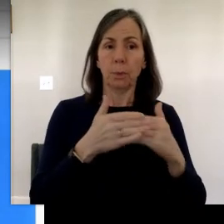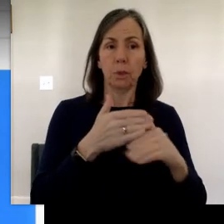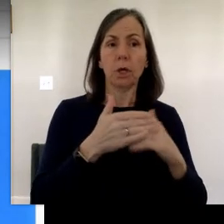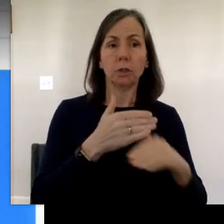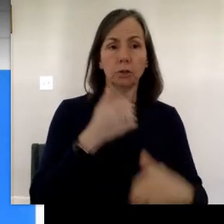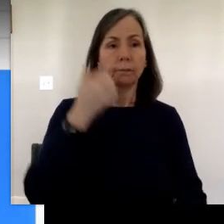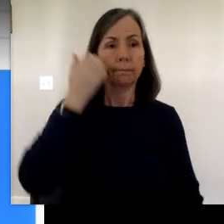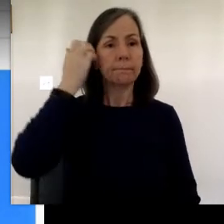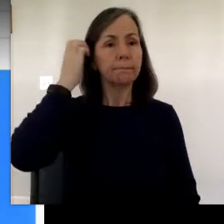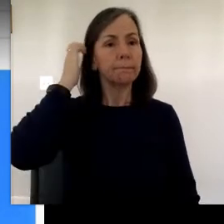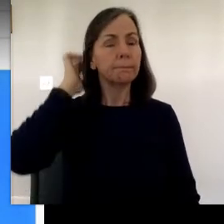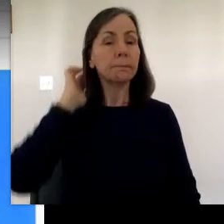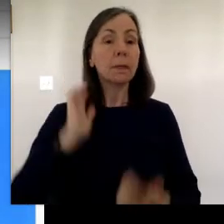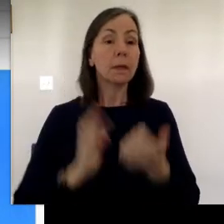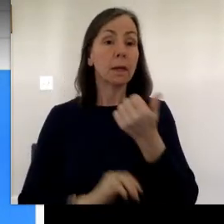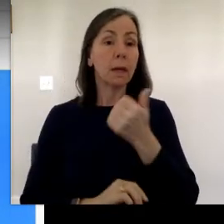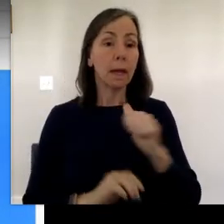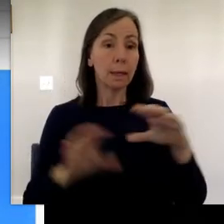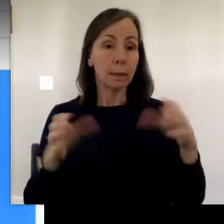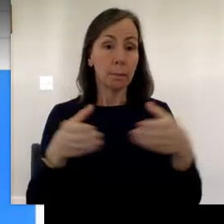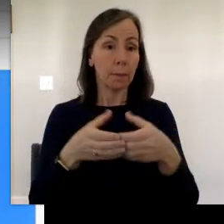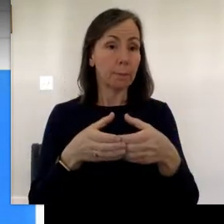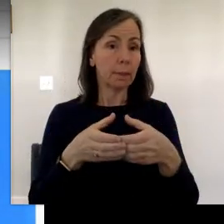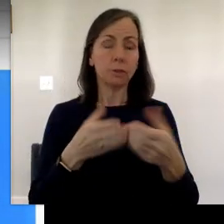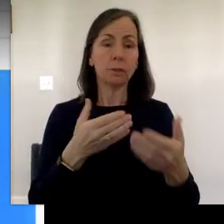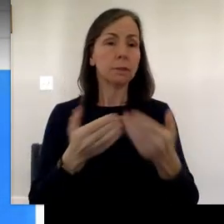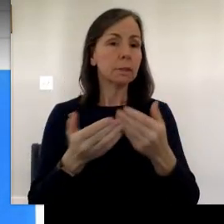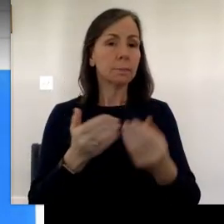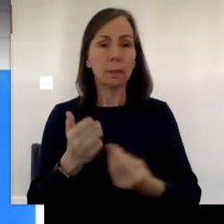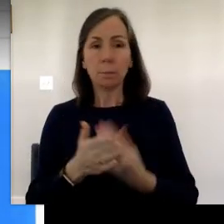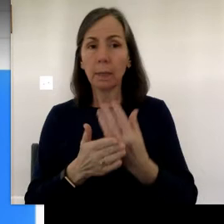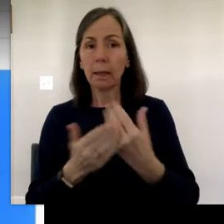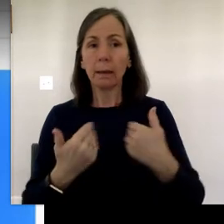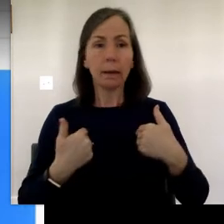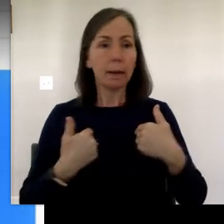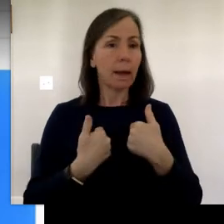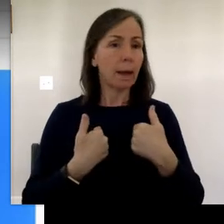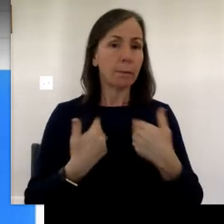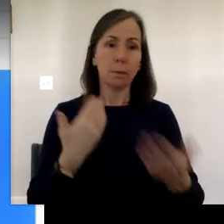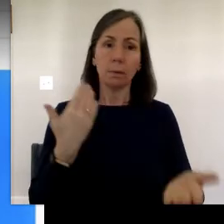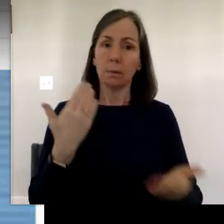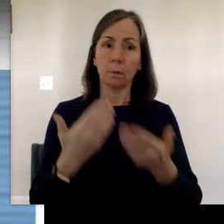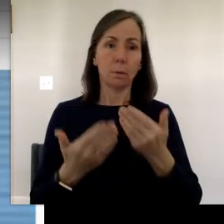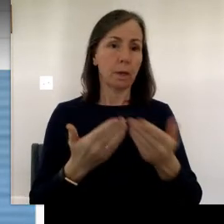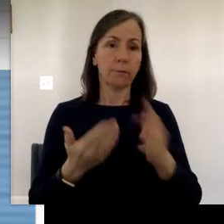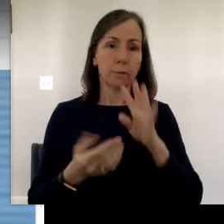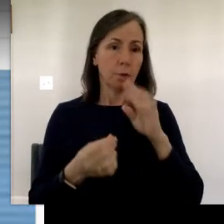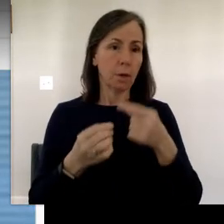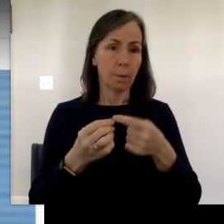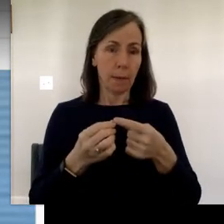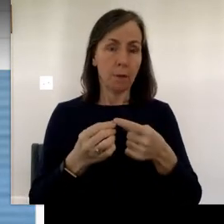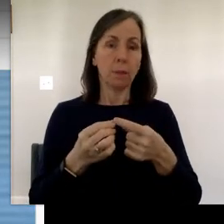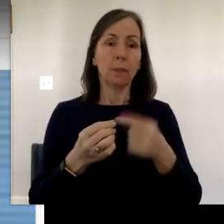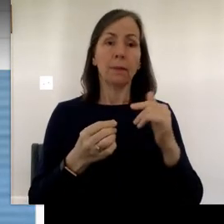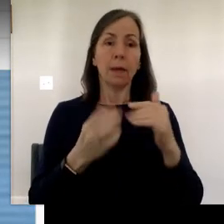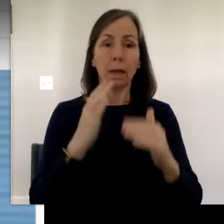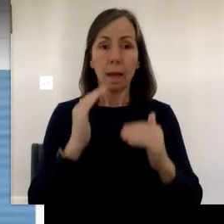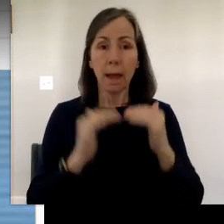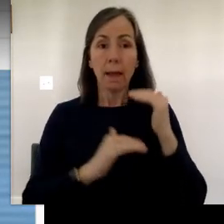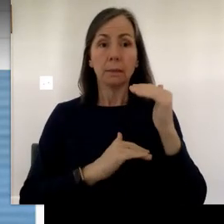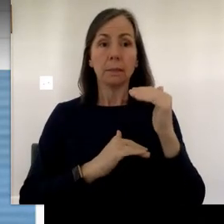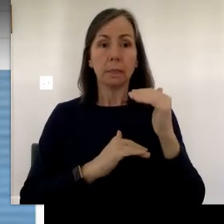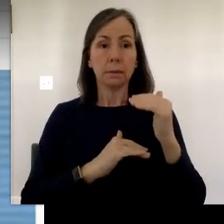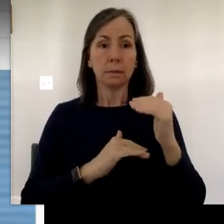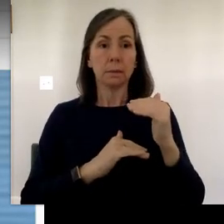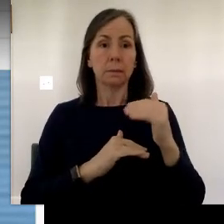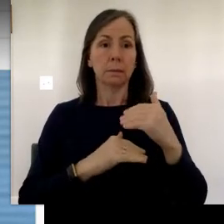In any population, whether it's plants or animals or whatever, this excess production